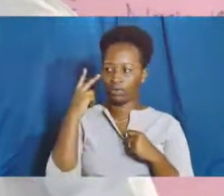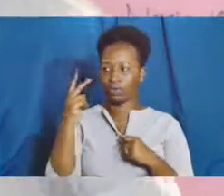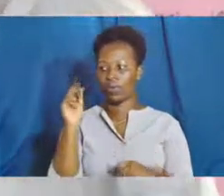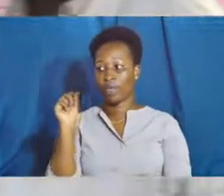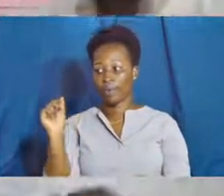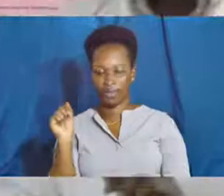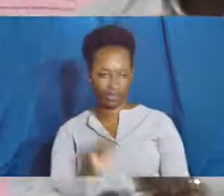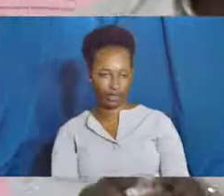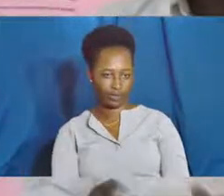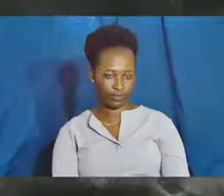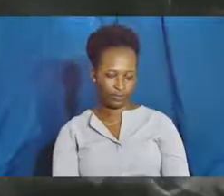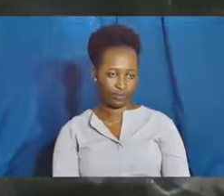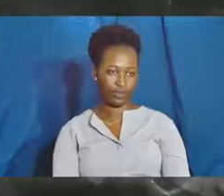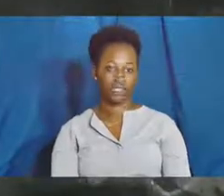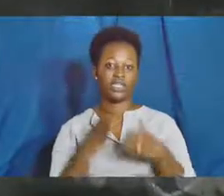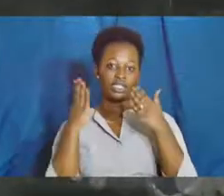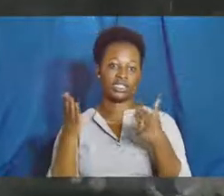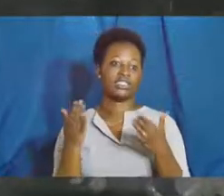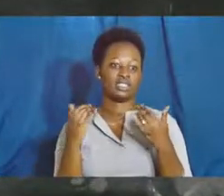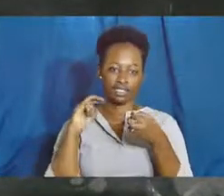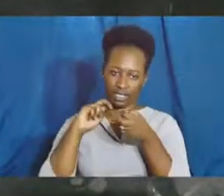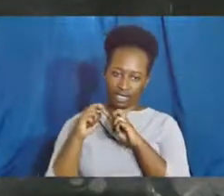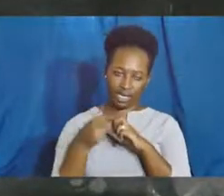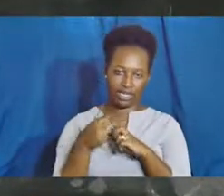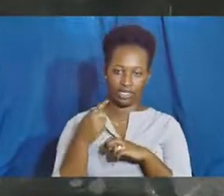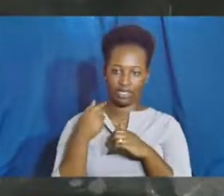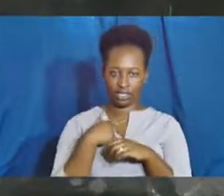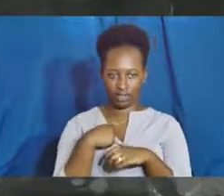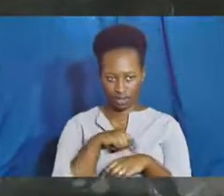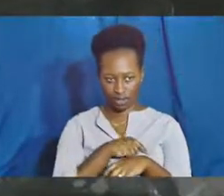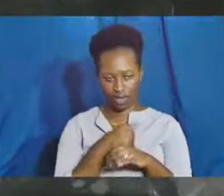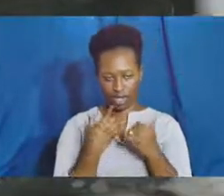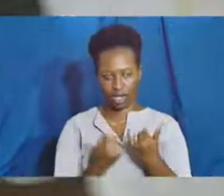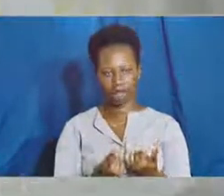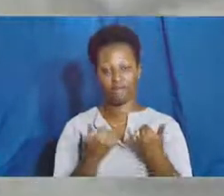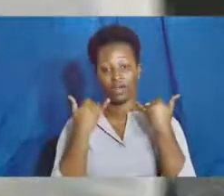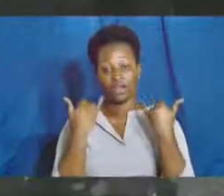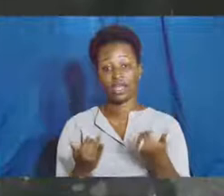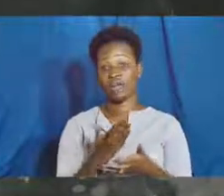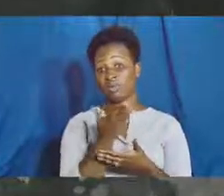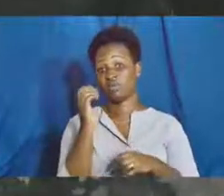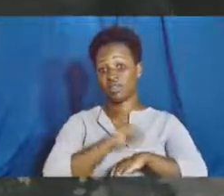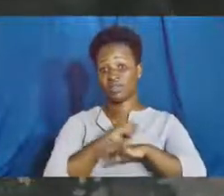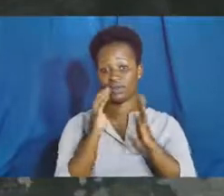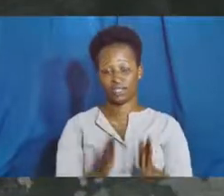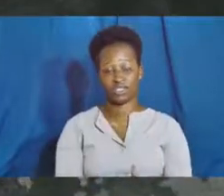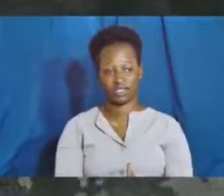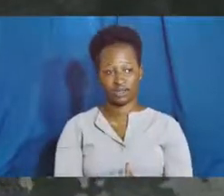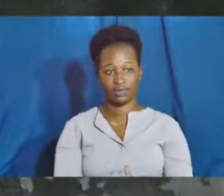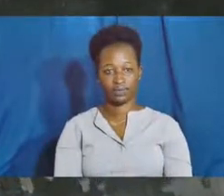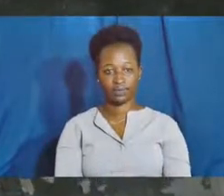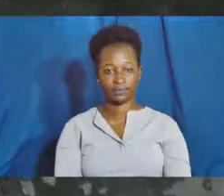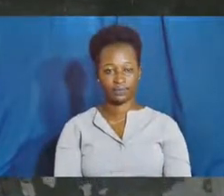1.72A. So this is the current that we were asking now to determine. Now, students, let's